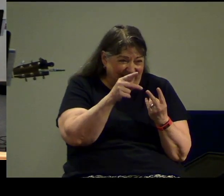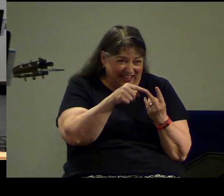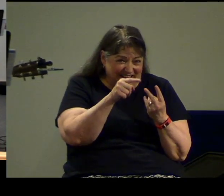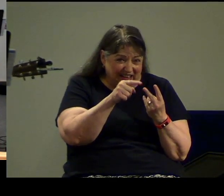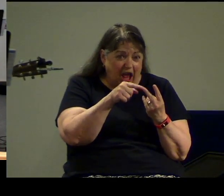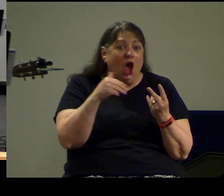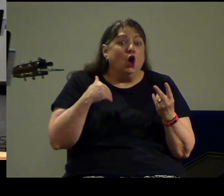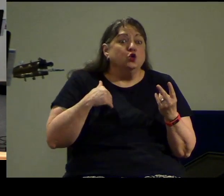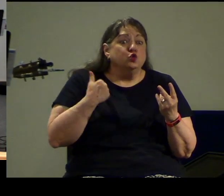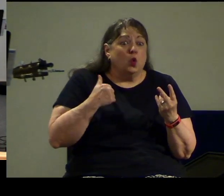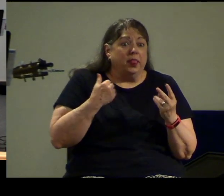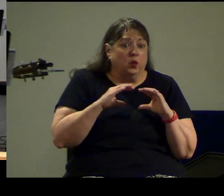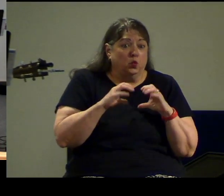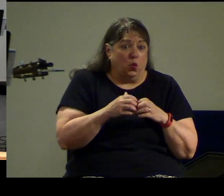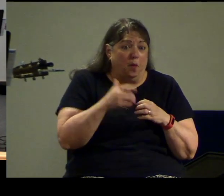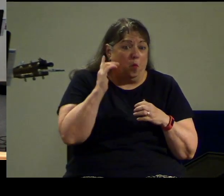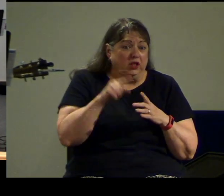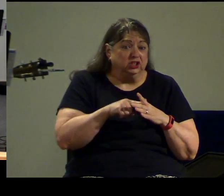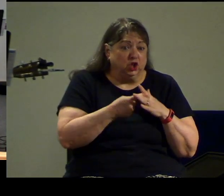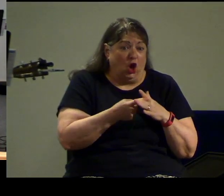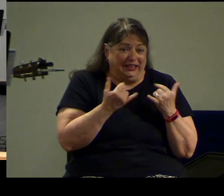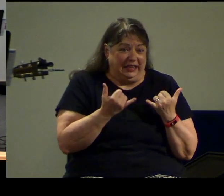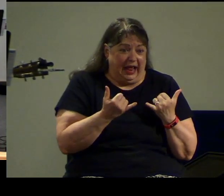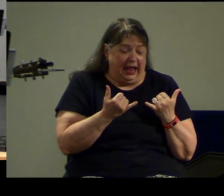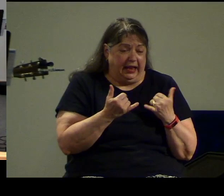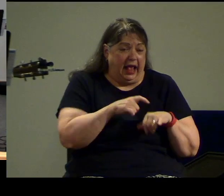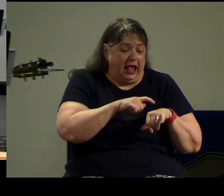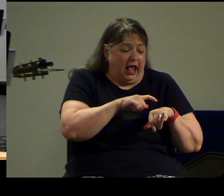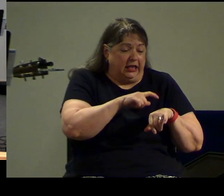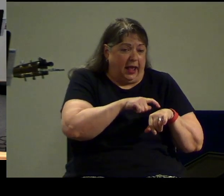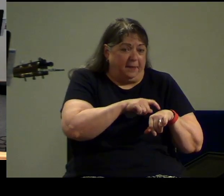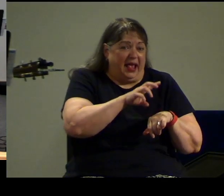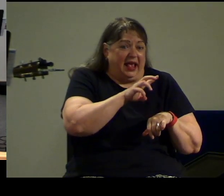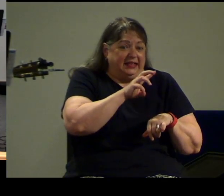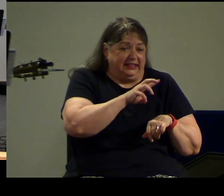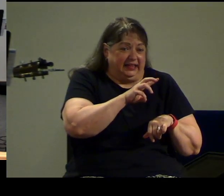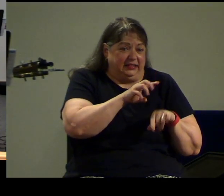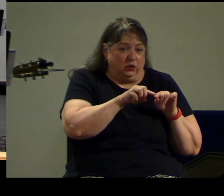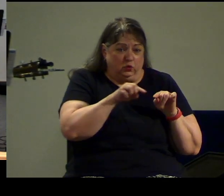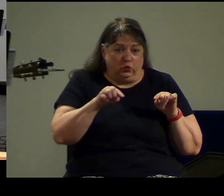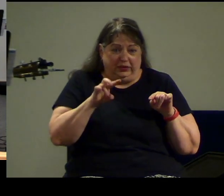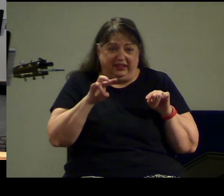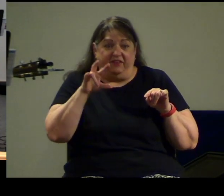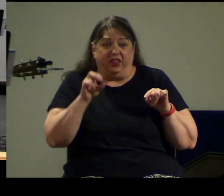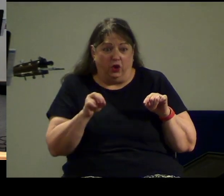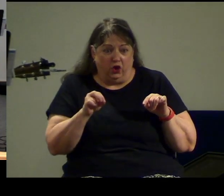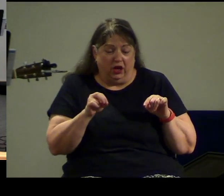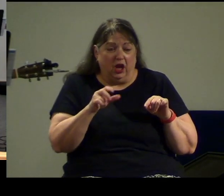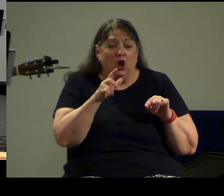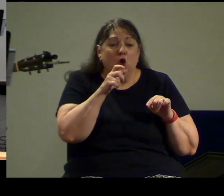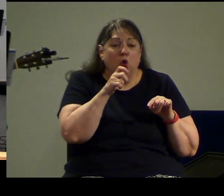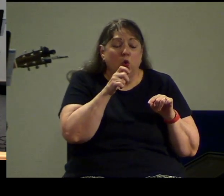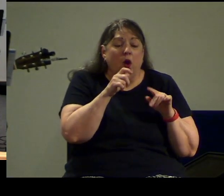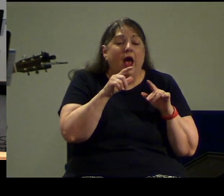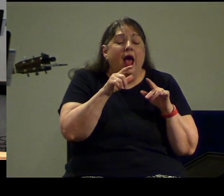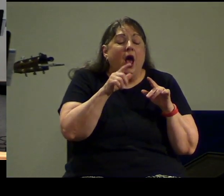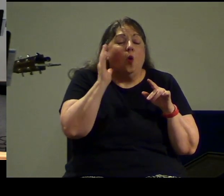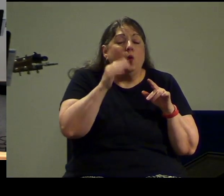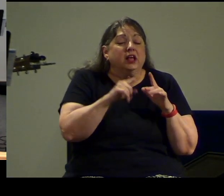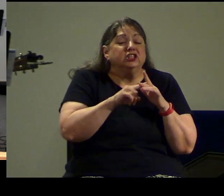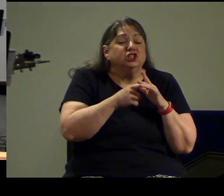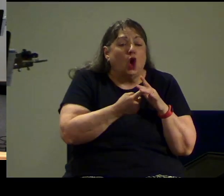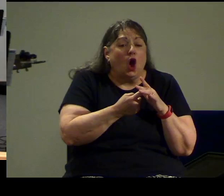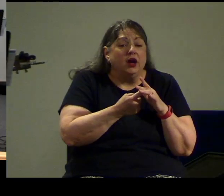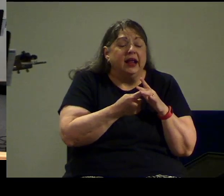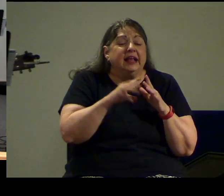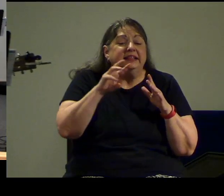youth group is starting back up again tonight from 6 to 7:30. For anyone who is in sixth grade, going into sixth grade this fall through